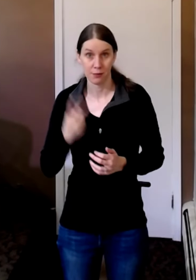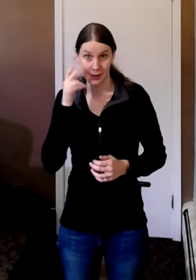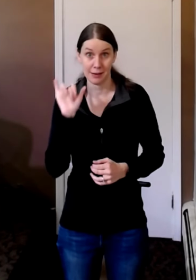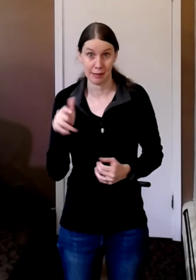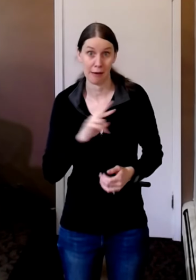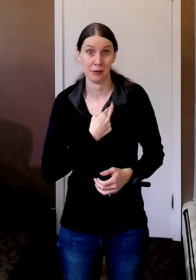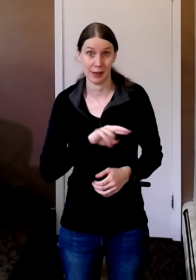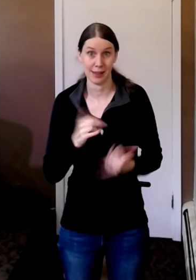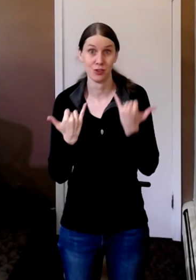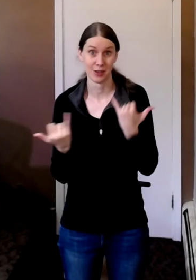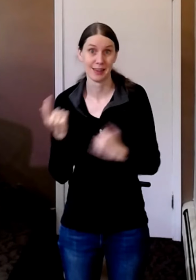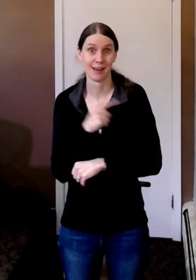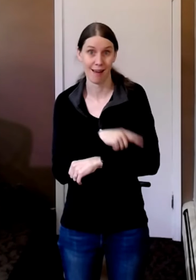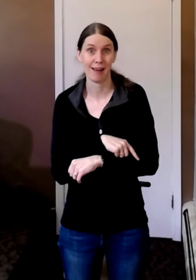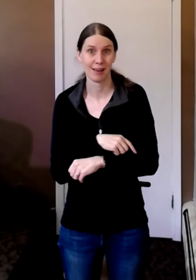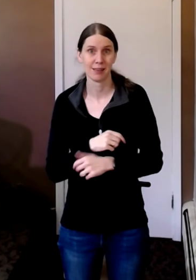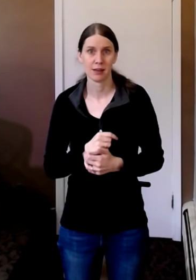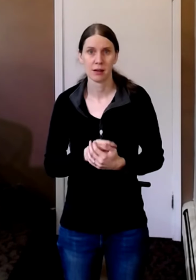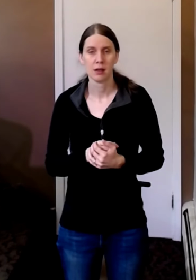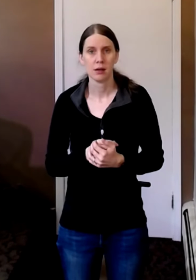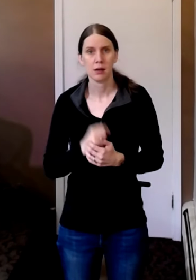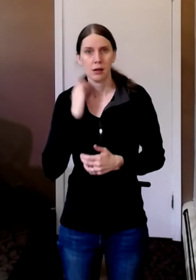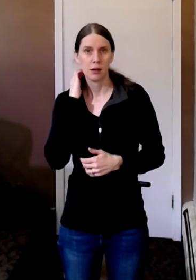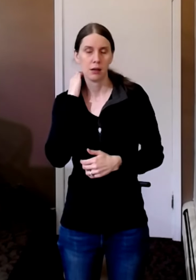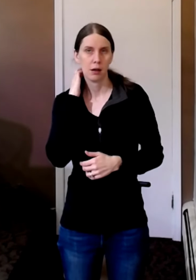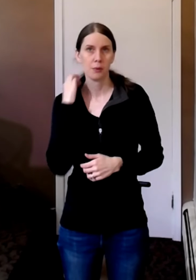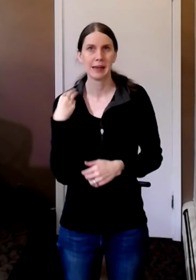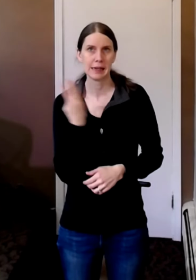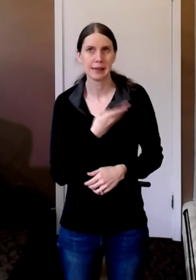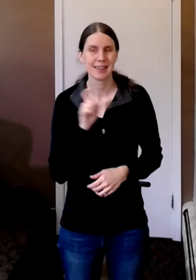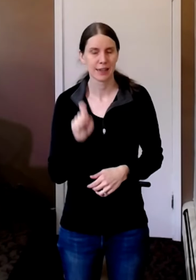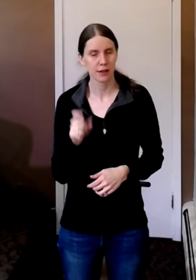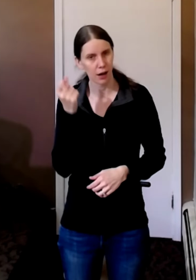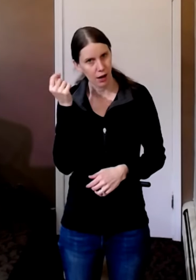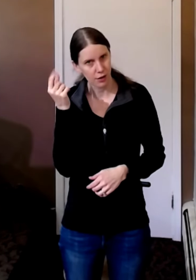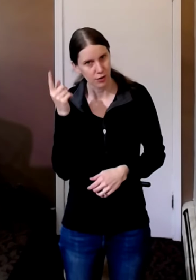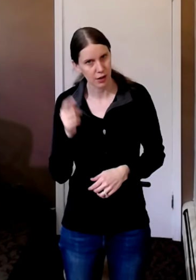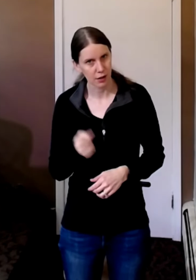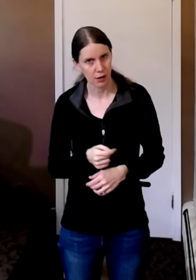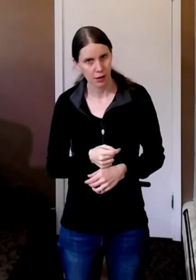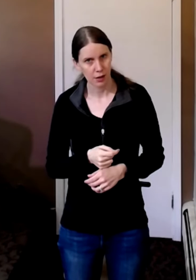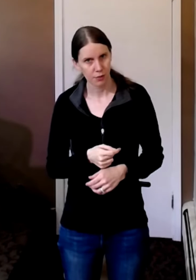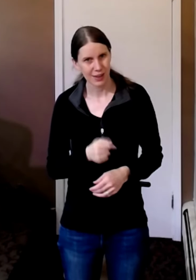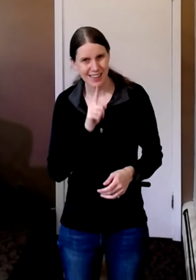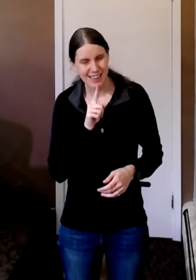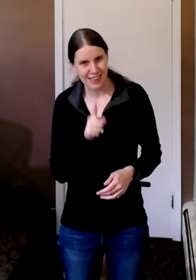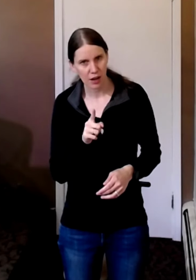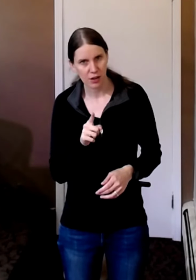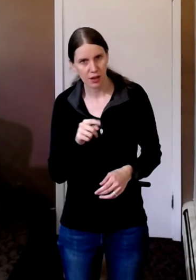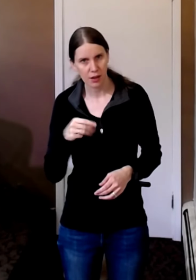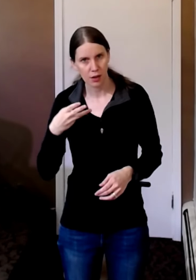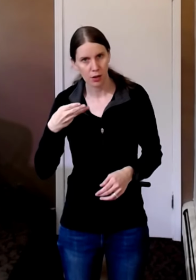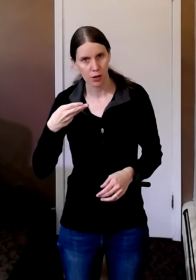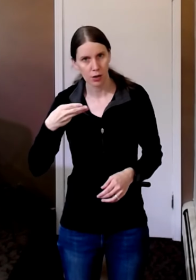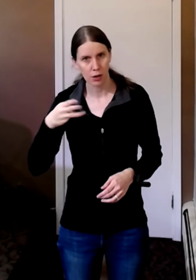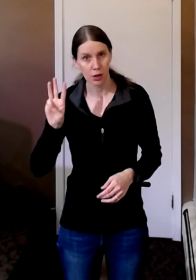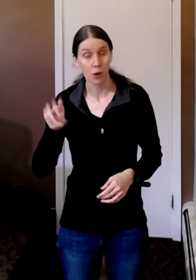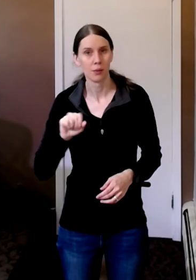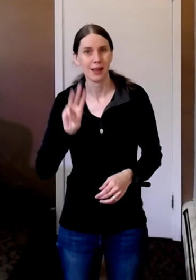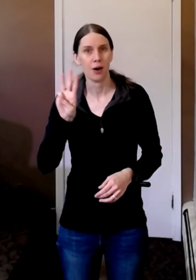lot of that religion today around the world. We need to understand when it says the whore, the